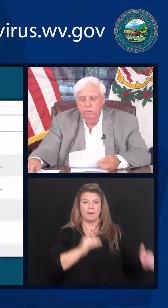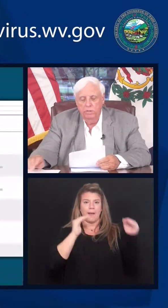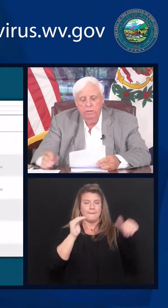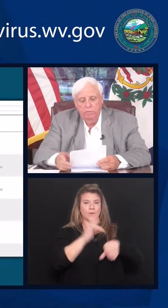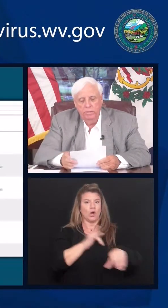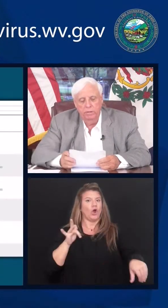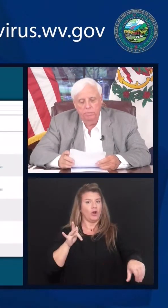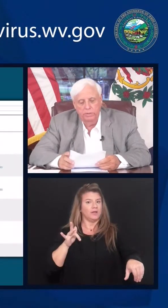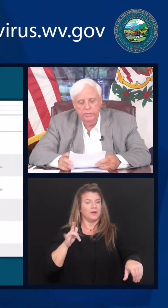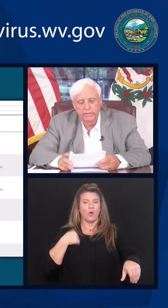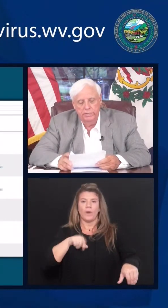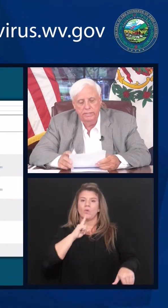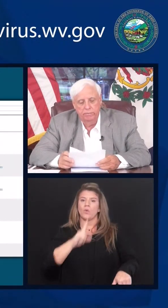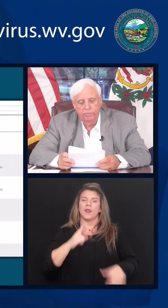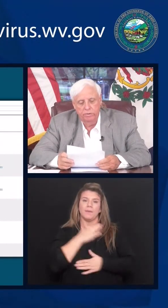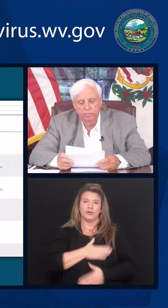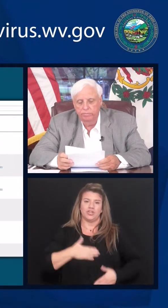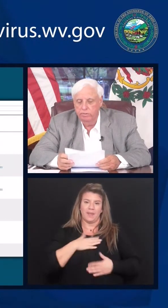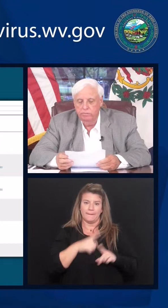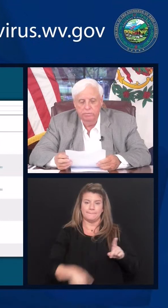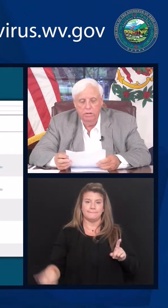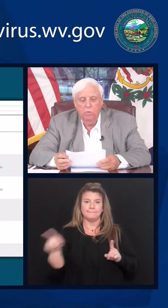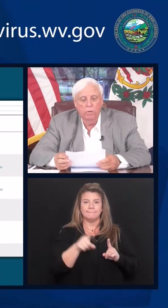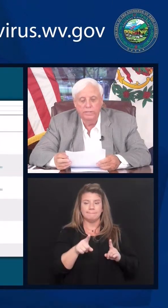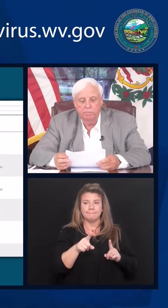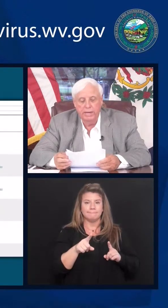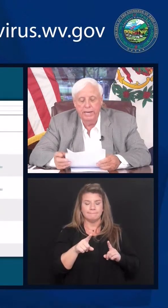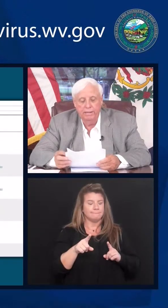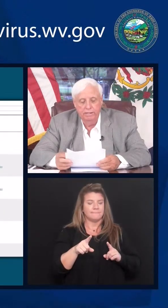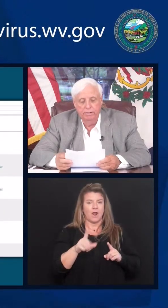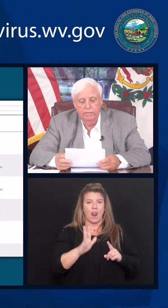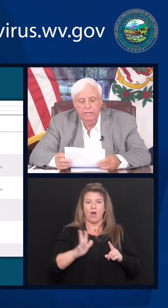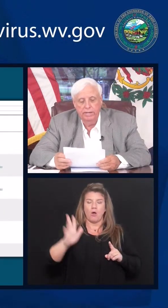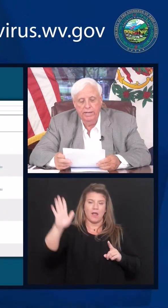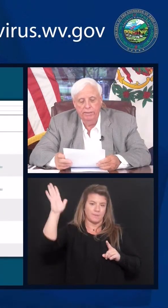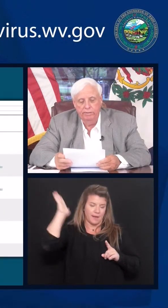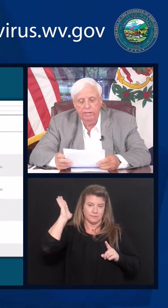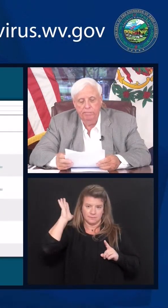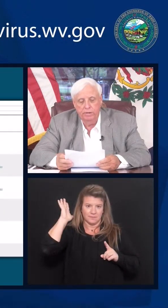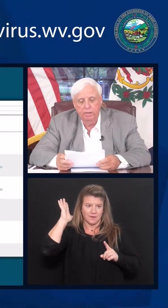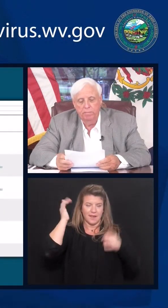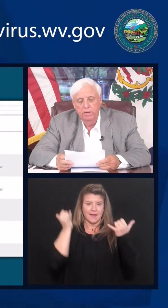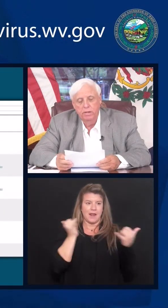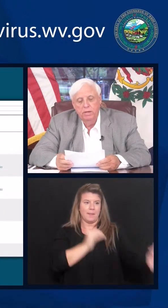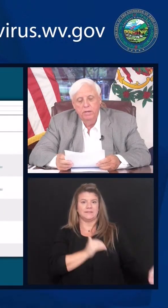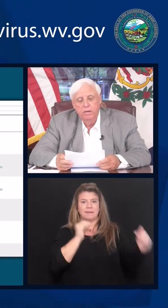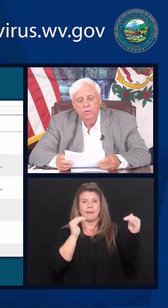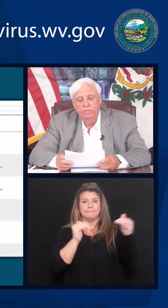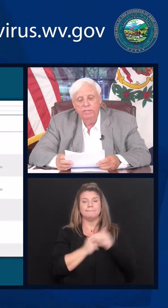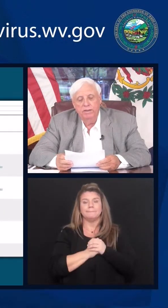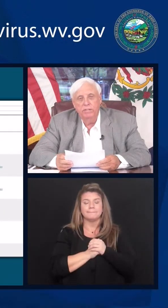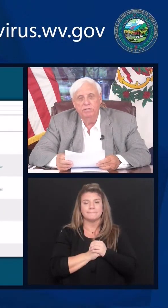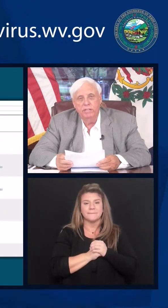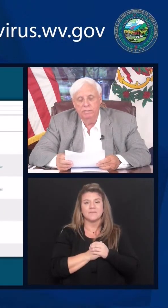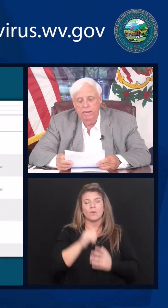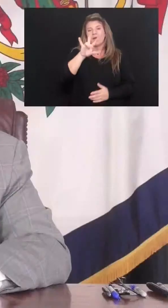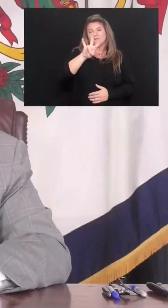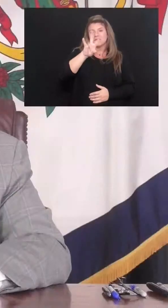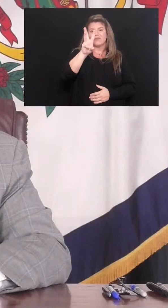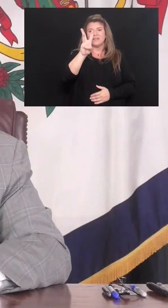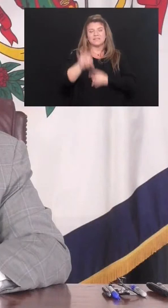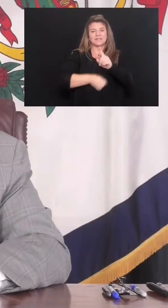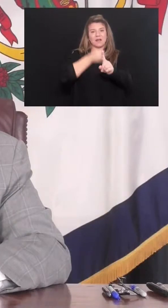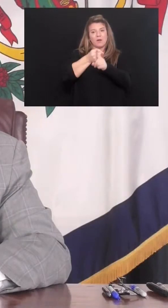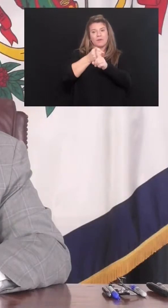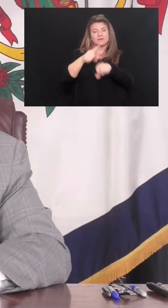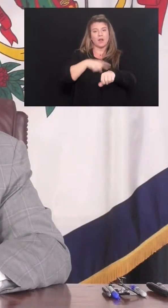We really, really appreciate them for long ways back and everything, how they stepped up. We have 76 outbreaks